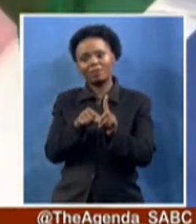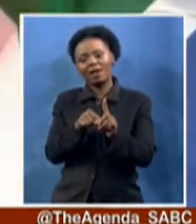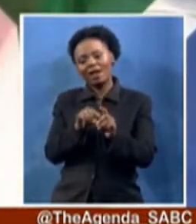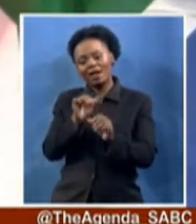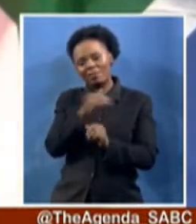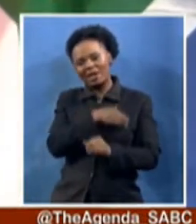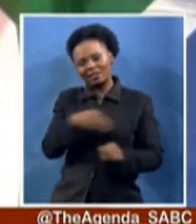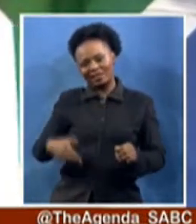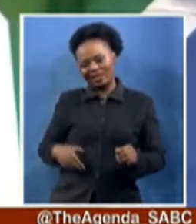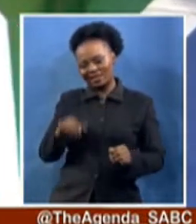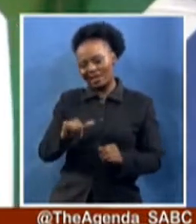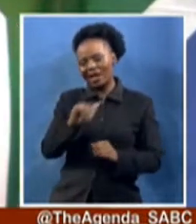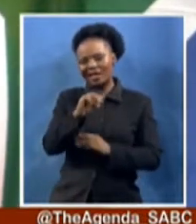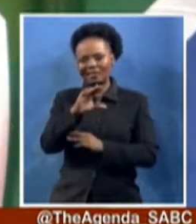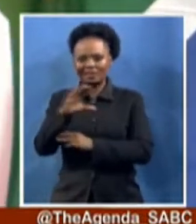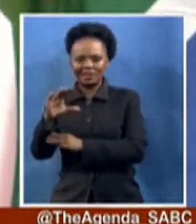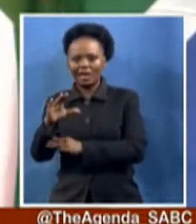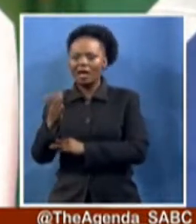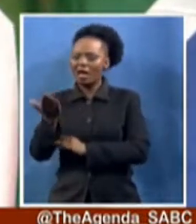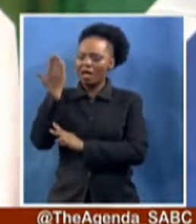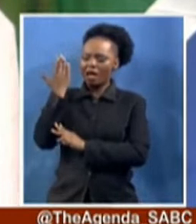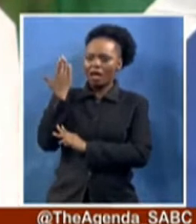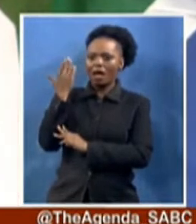this month, some 28 years ago.